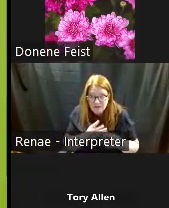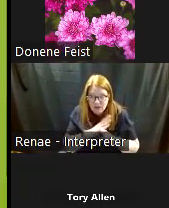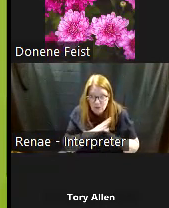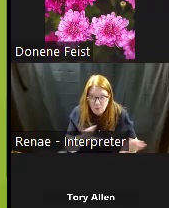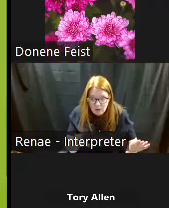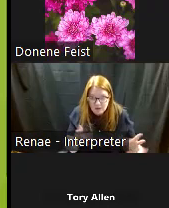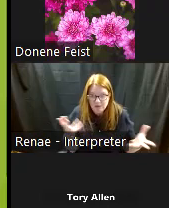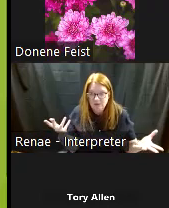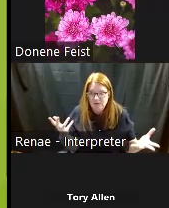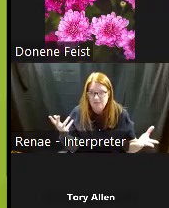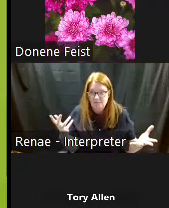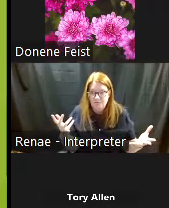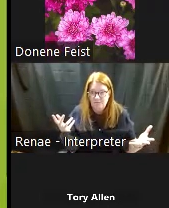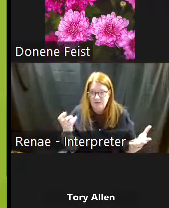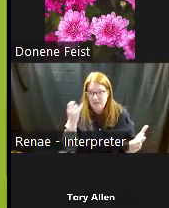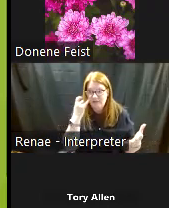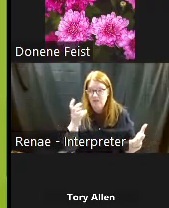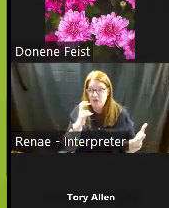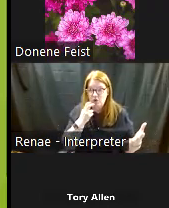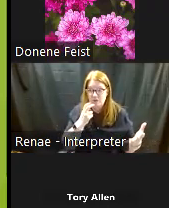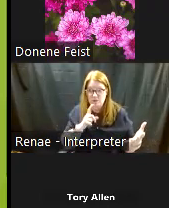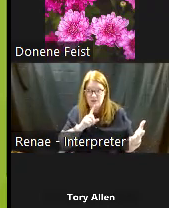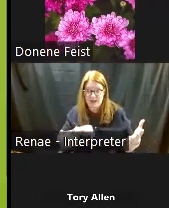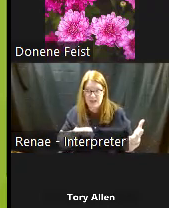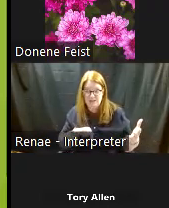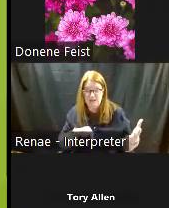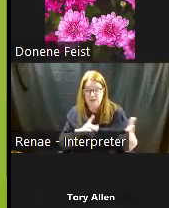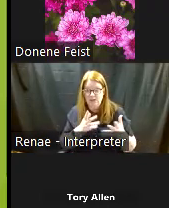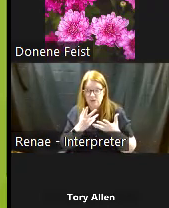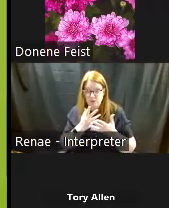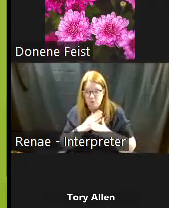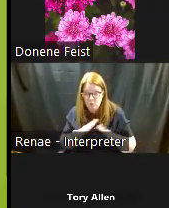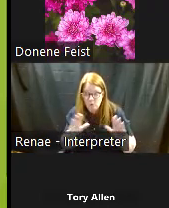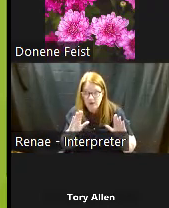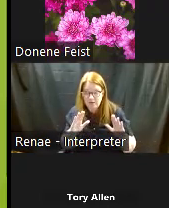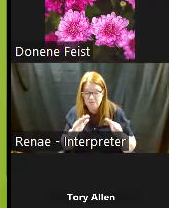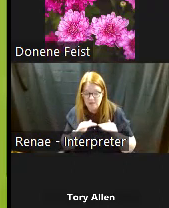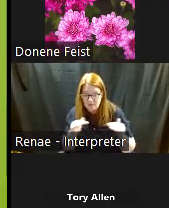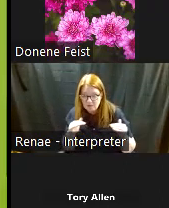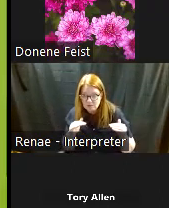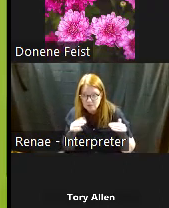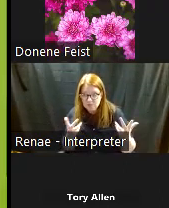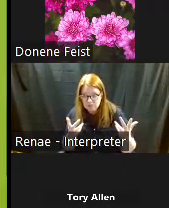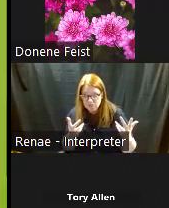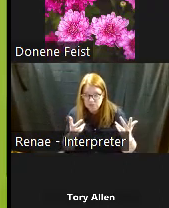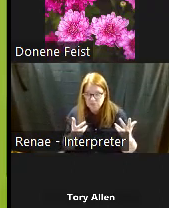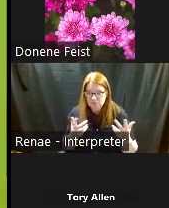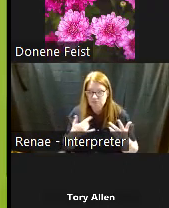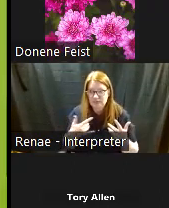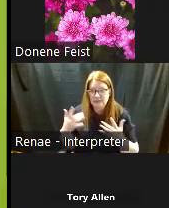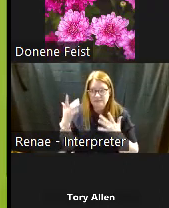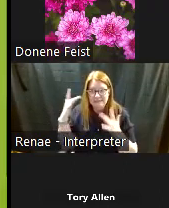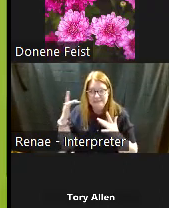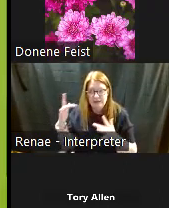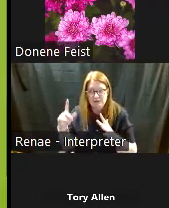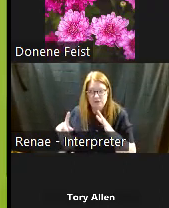the tracing, if their nerve is reacting to quiet levels, we know that sound is reaching the brain in a